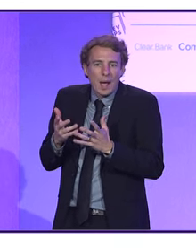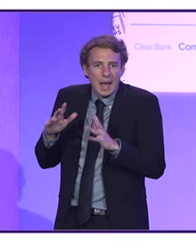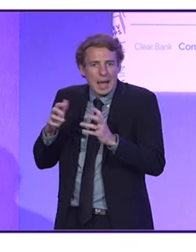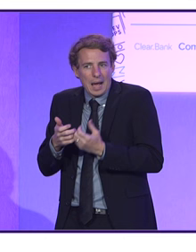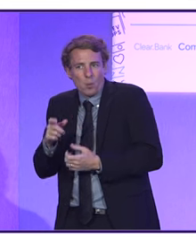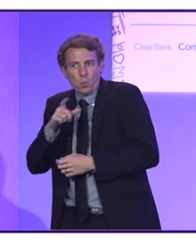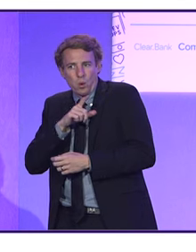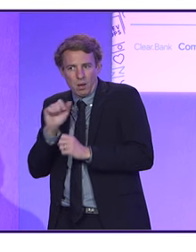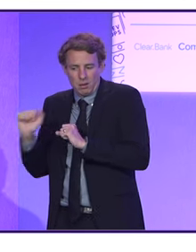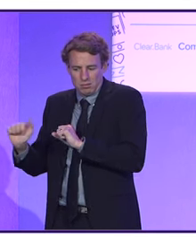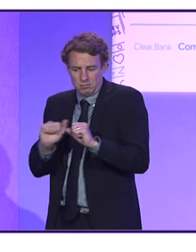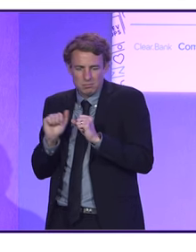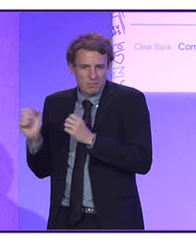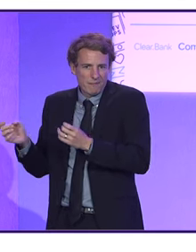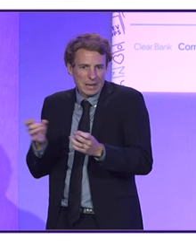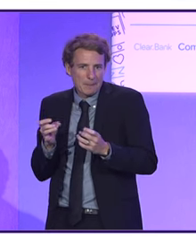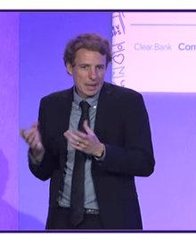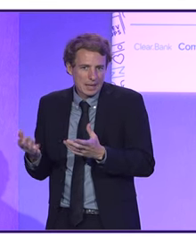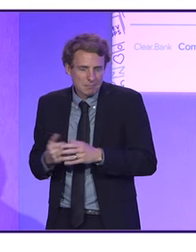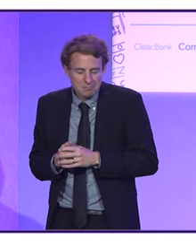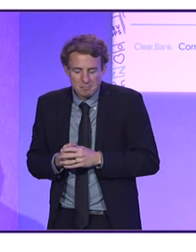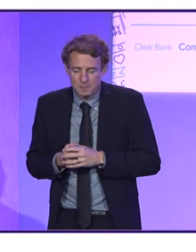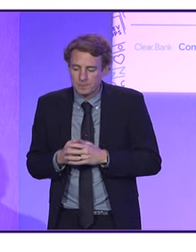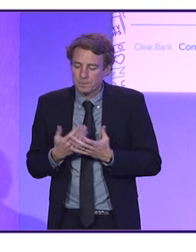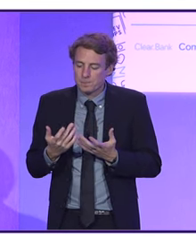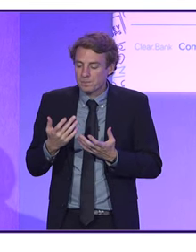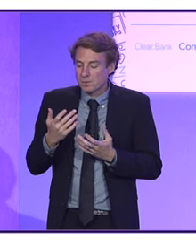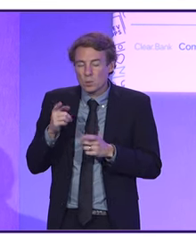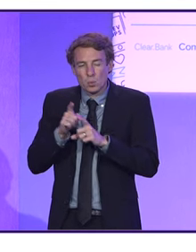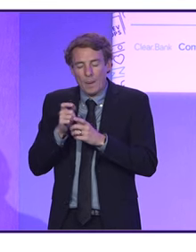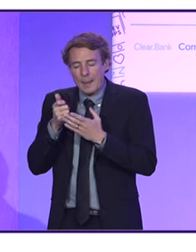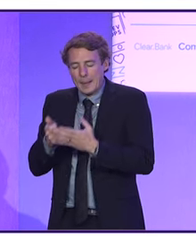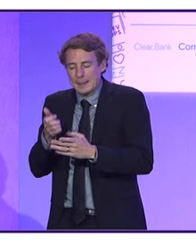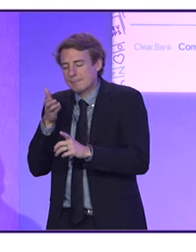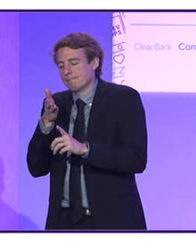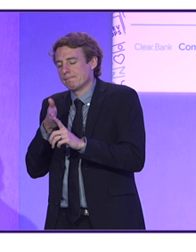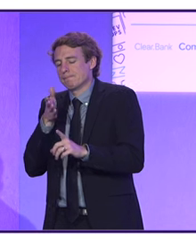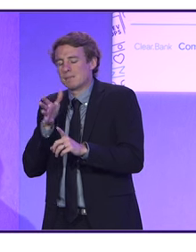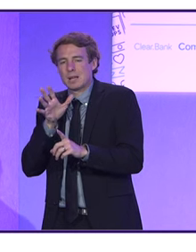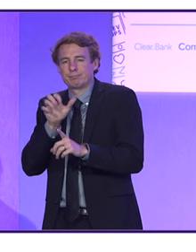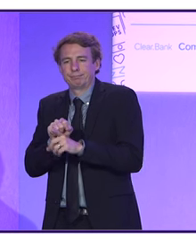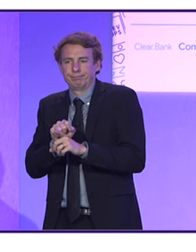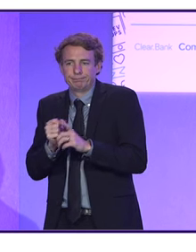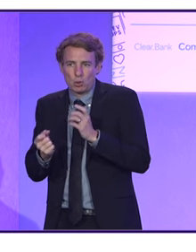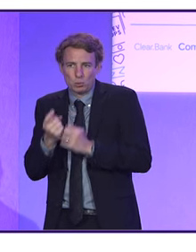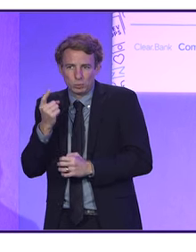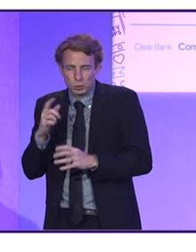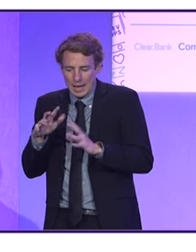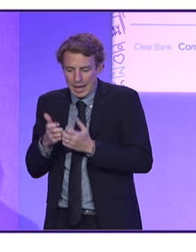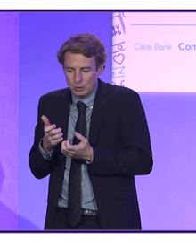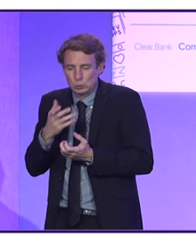feedback, and to identify opportunities to better exploit feedback. So it caused them to